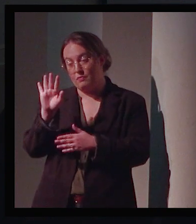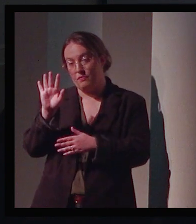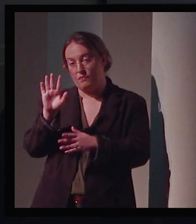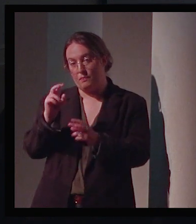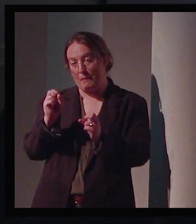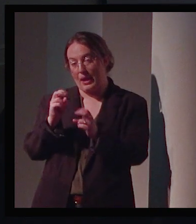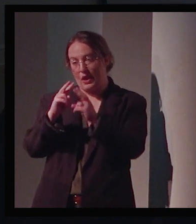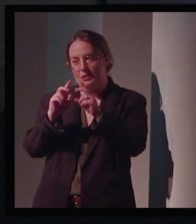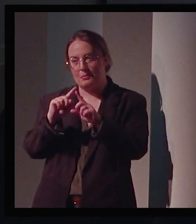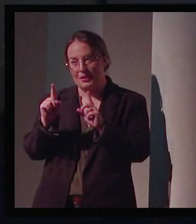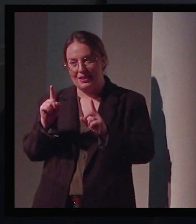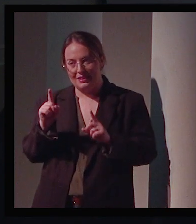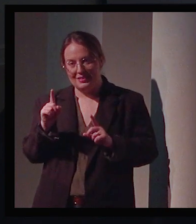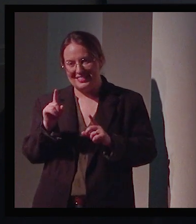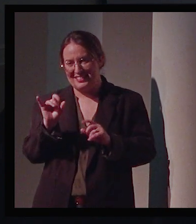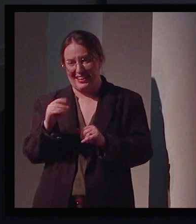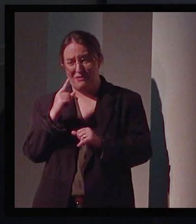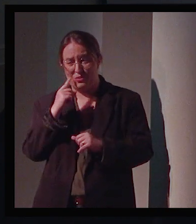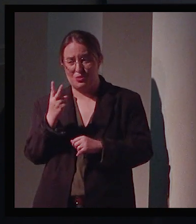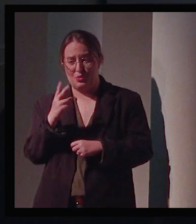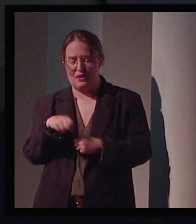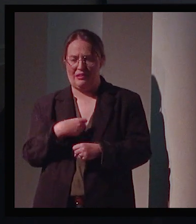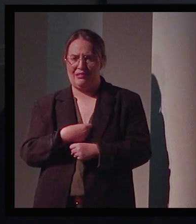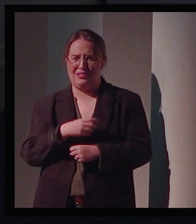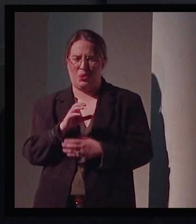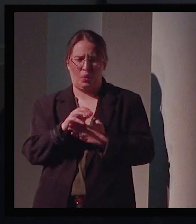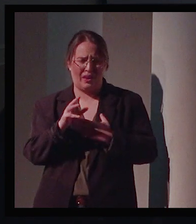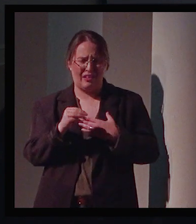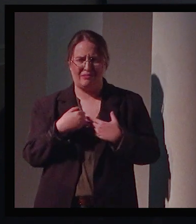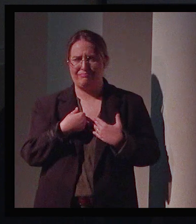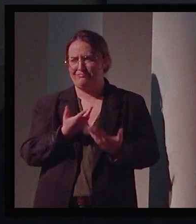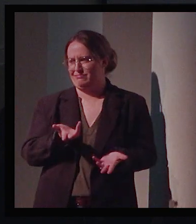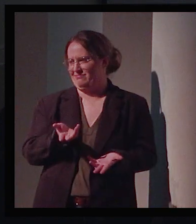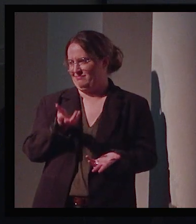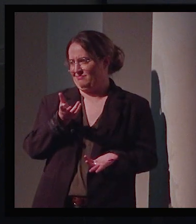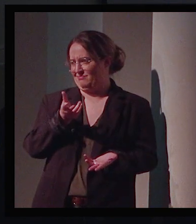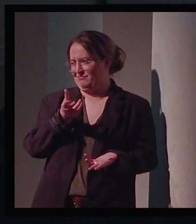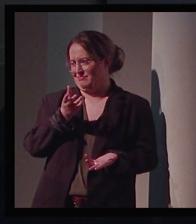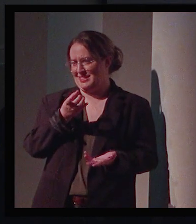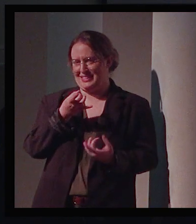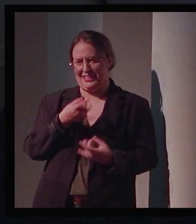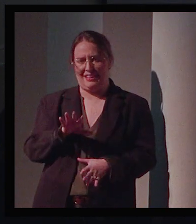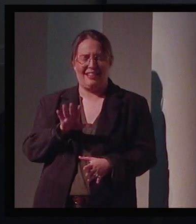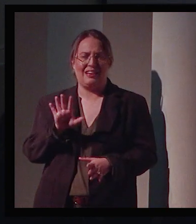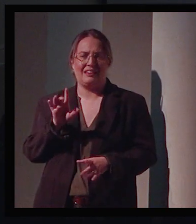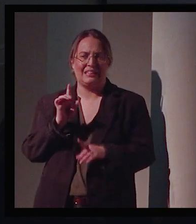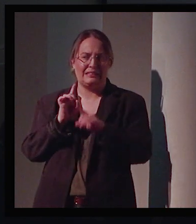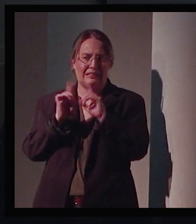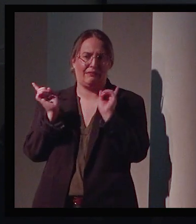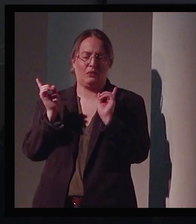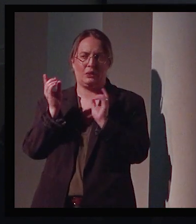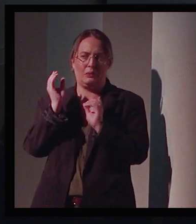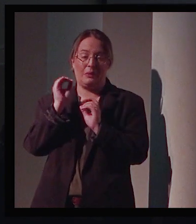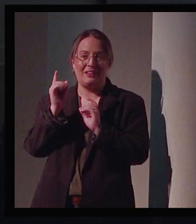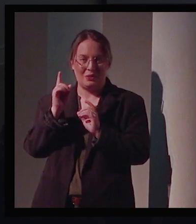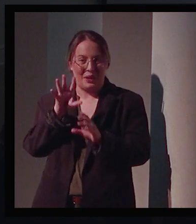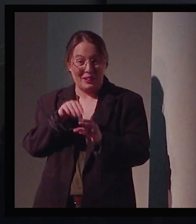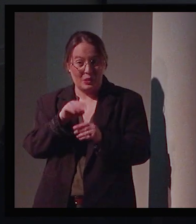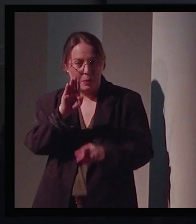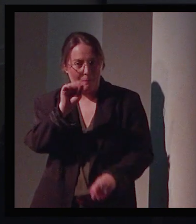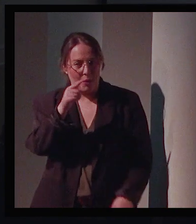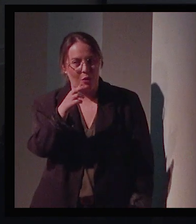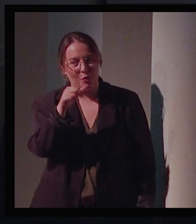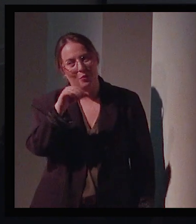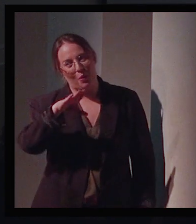utterly disillusioned, as you might imagine, by the curriculum and artistic differences with his teachers, who included Bouguereau. Bouguereau was